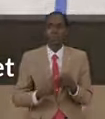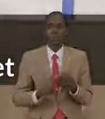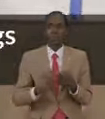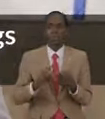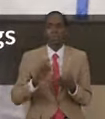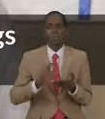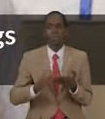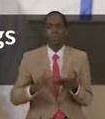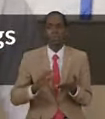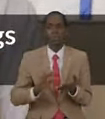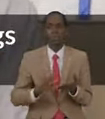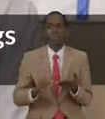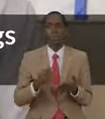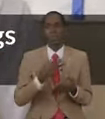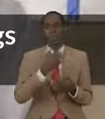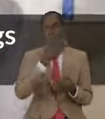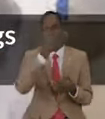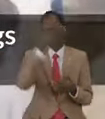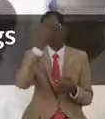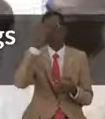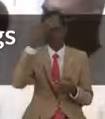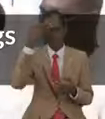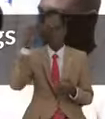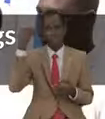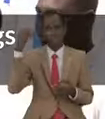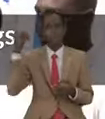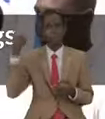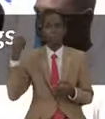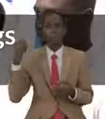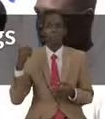to forgive and forget.